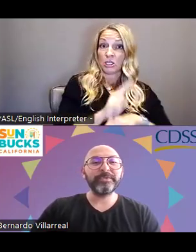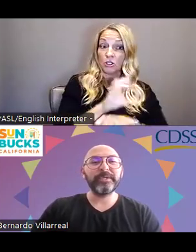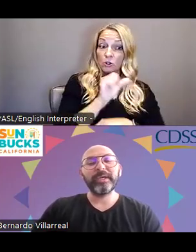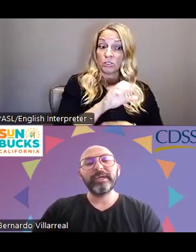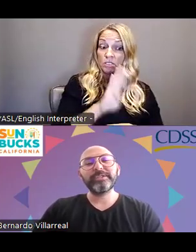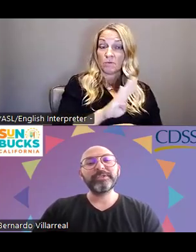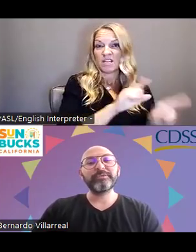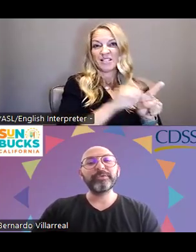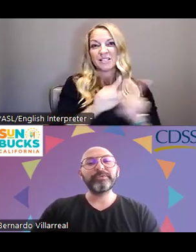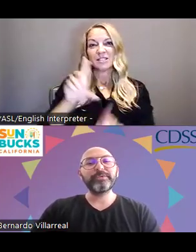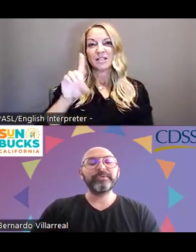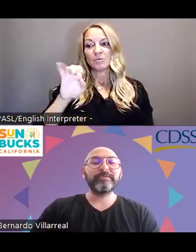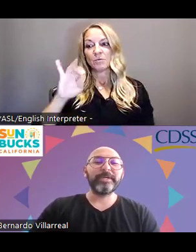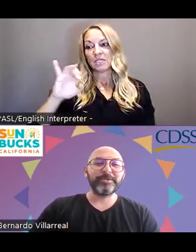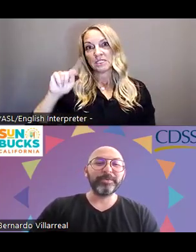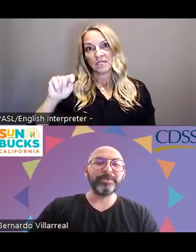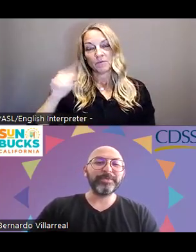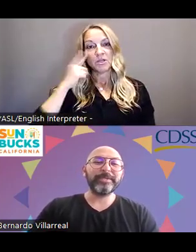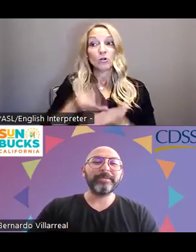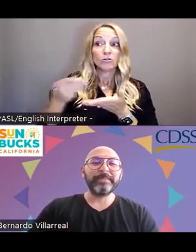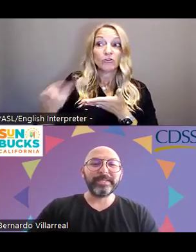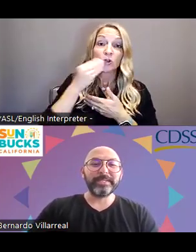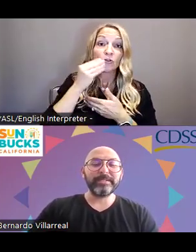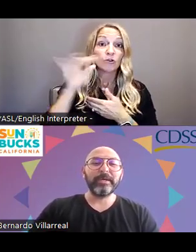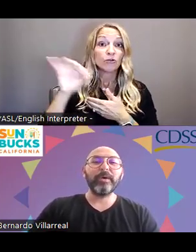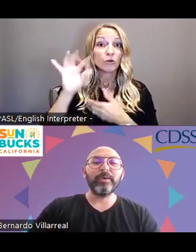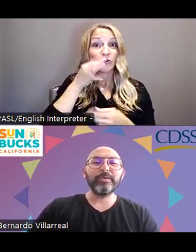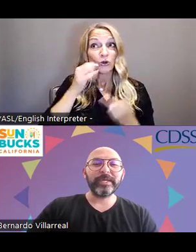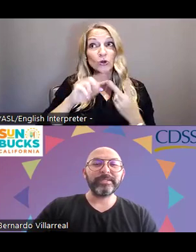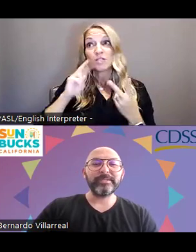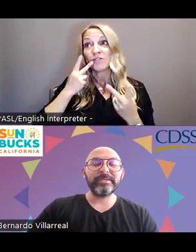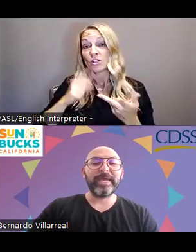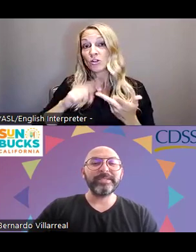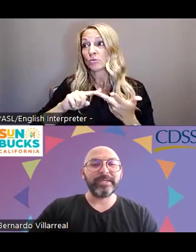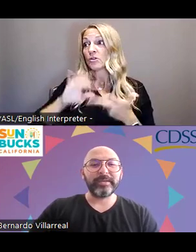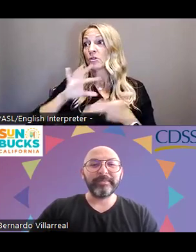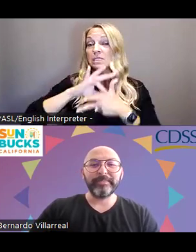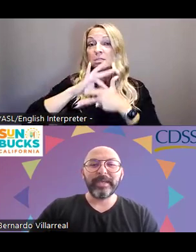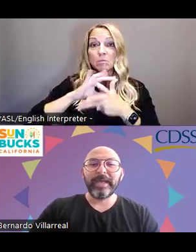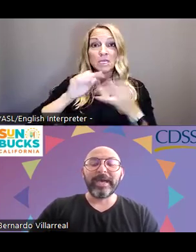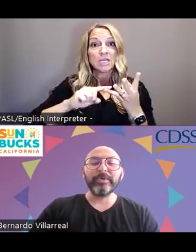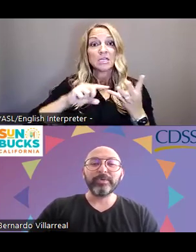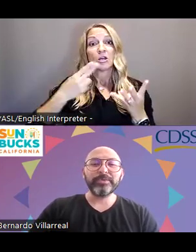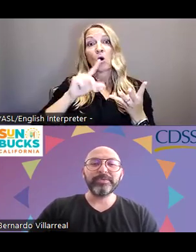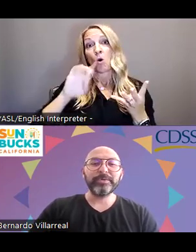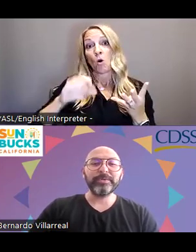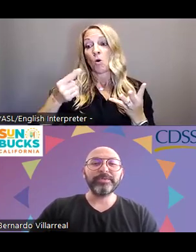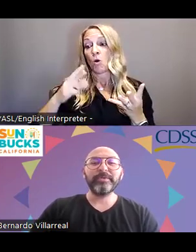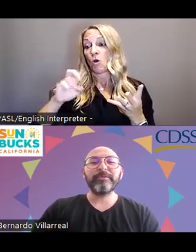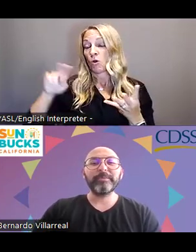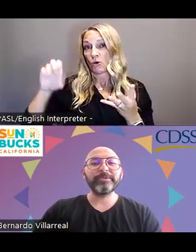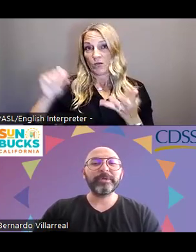to purchase food such as fruits, vegetables, meat, whole grains, and dairy at